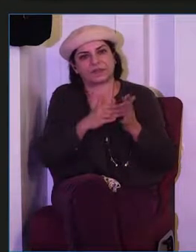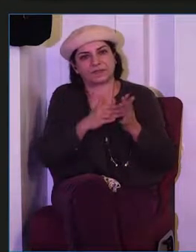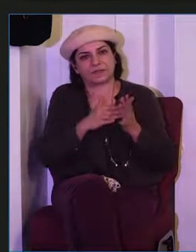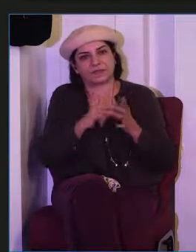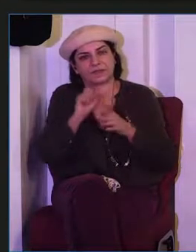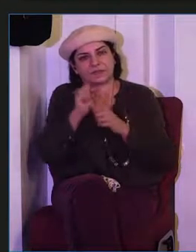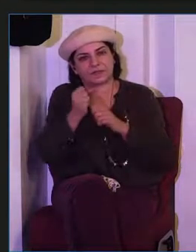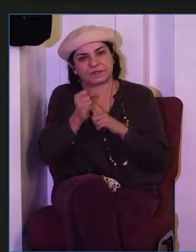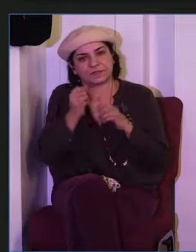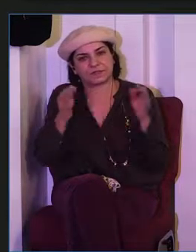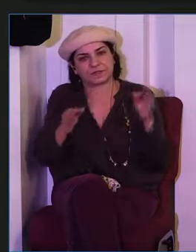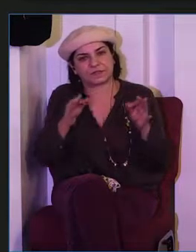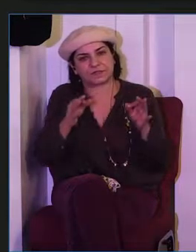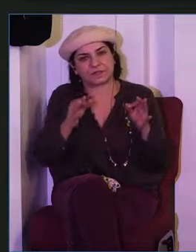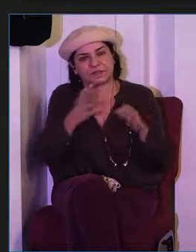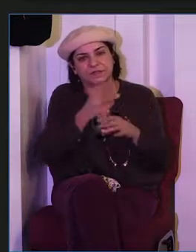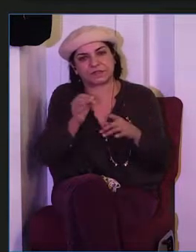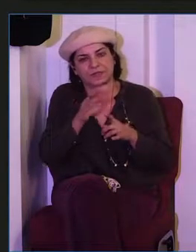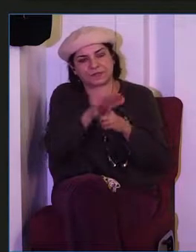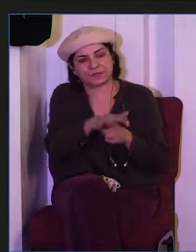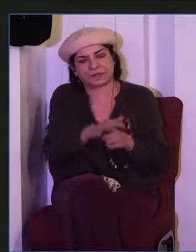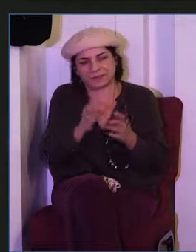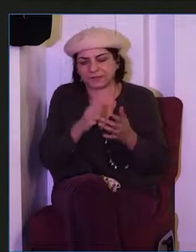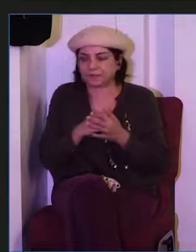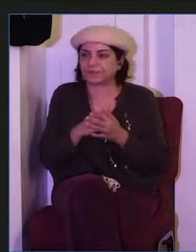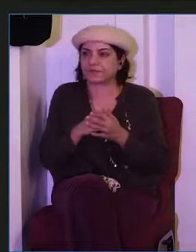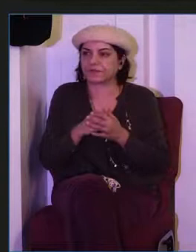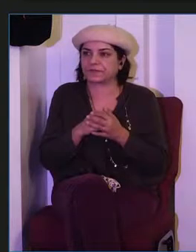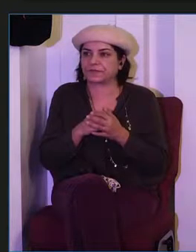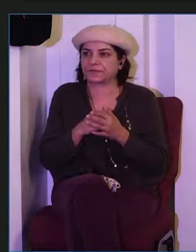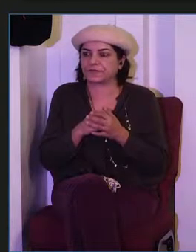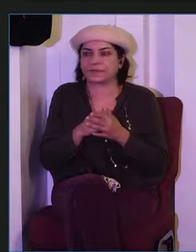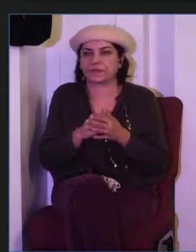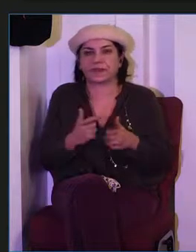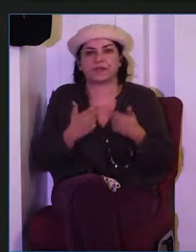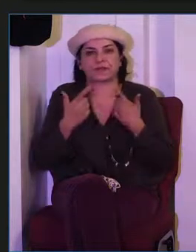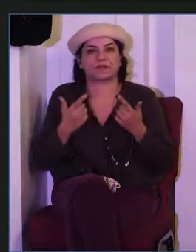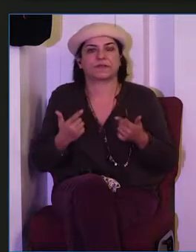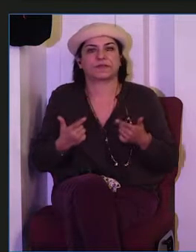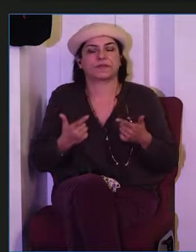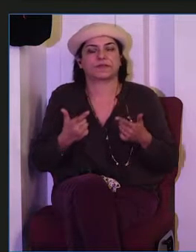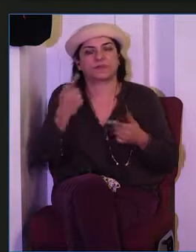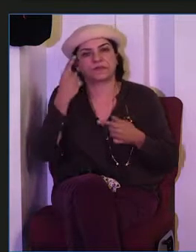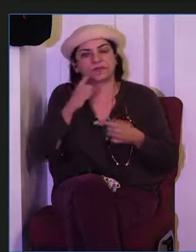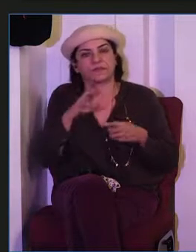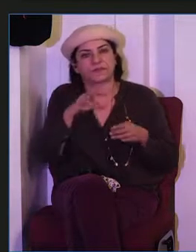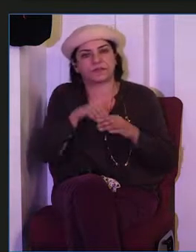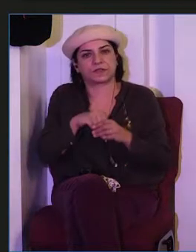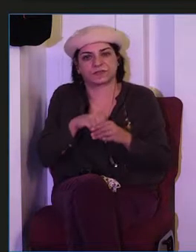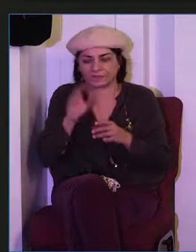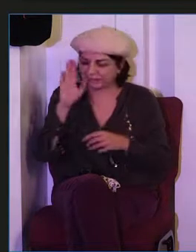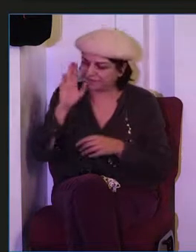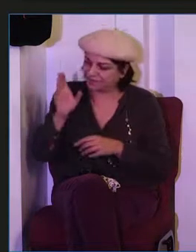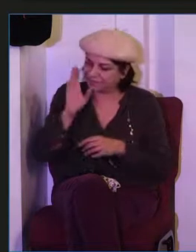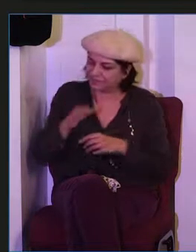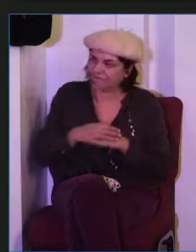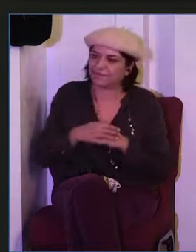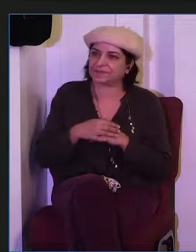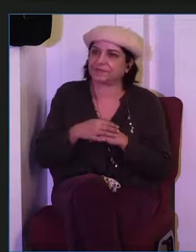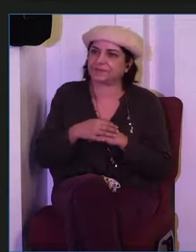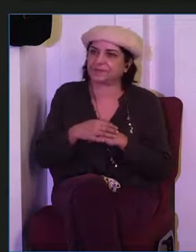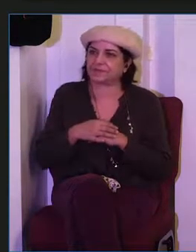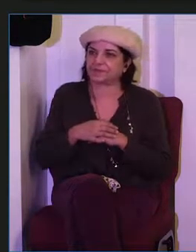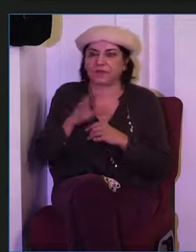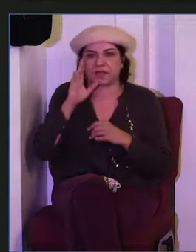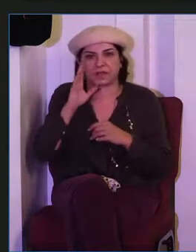He says, I will. If conflict arises, will you work through direct dealing just as Jesus taught